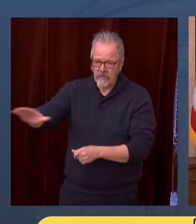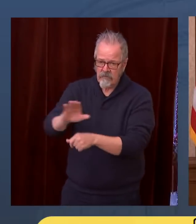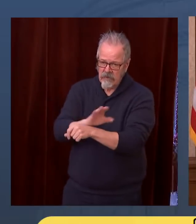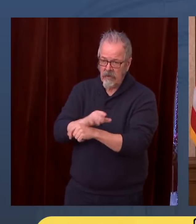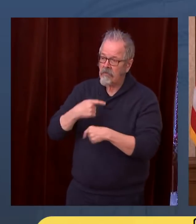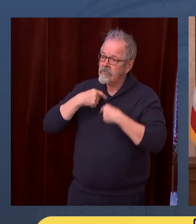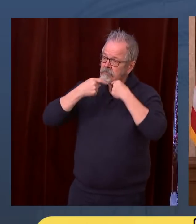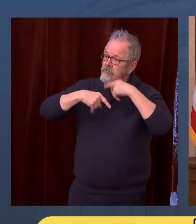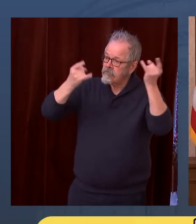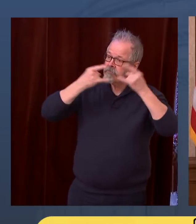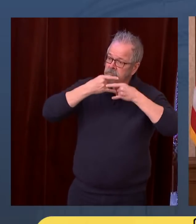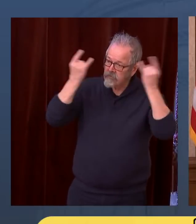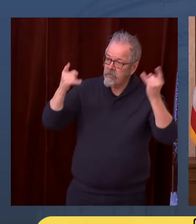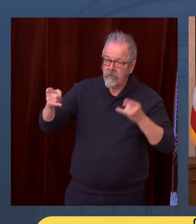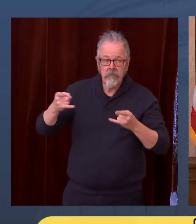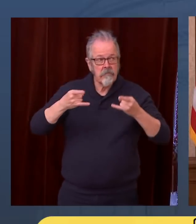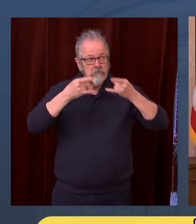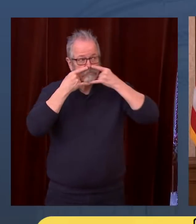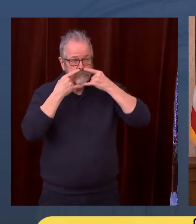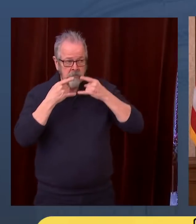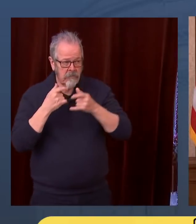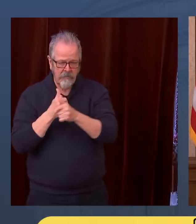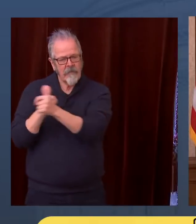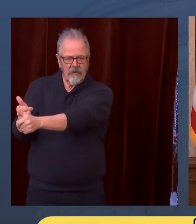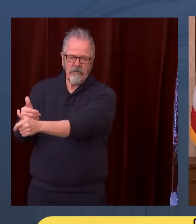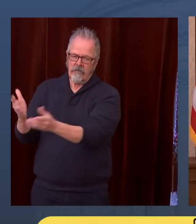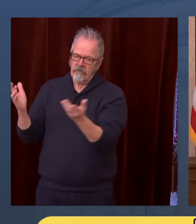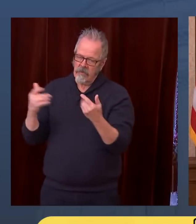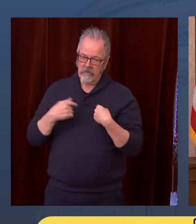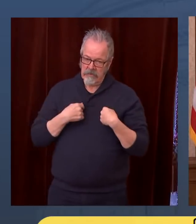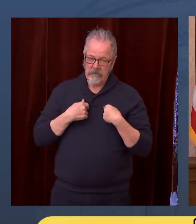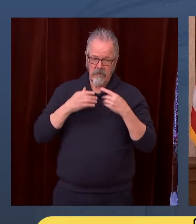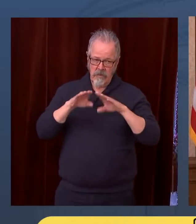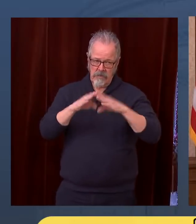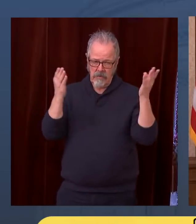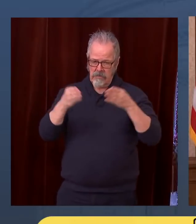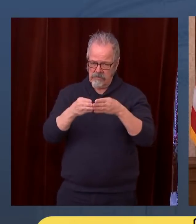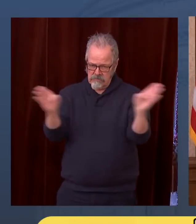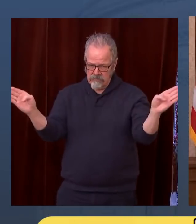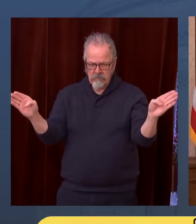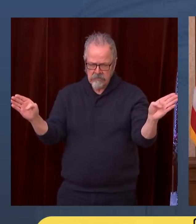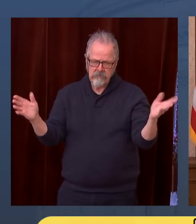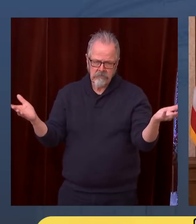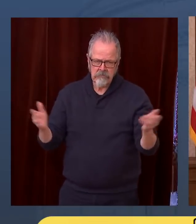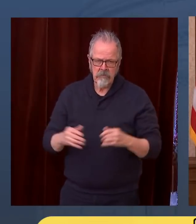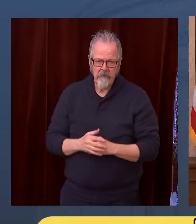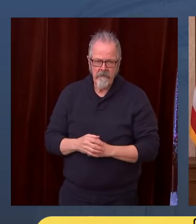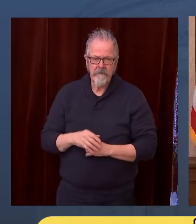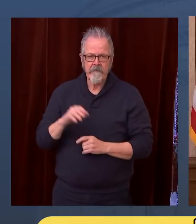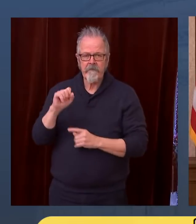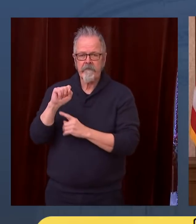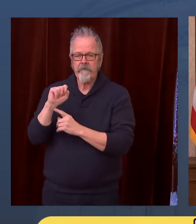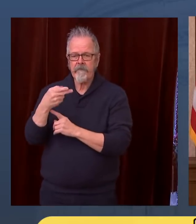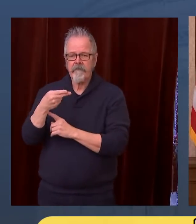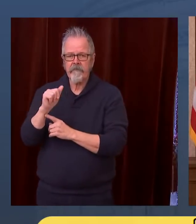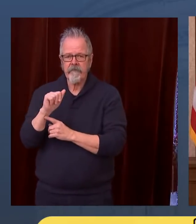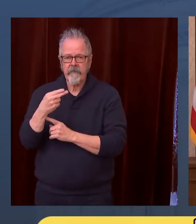making. So with that, we have Dr. Amir Shah for some comments in regard to this decision. Dr.